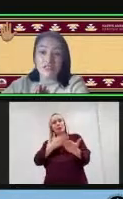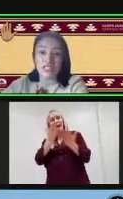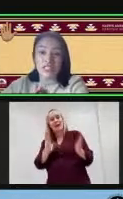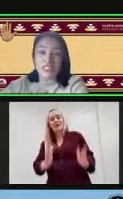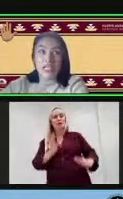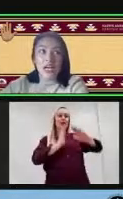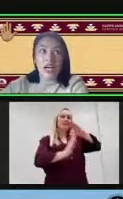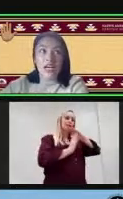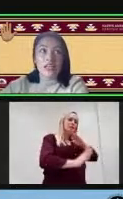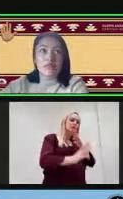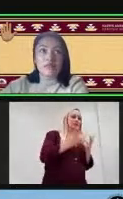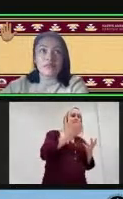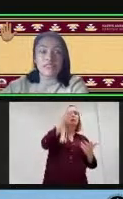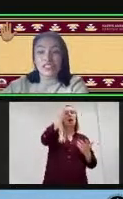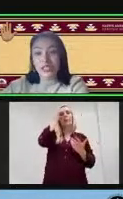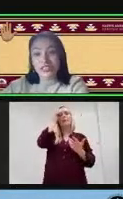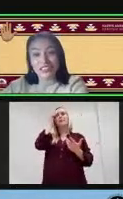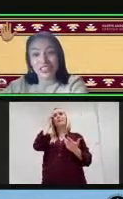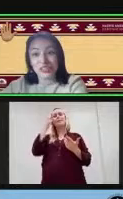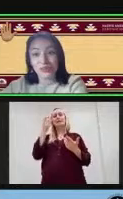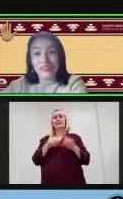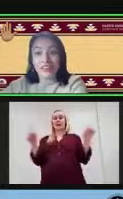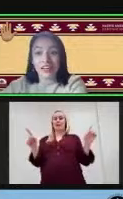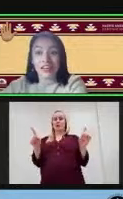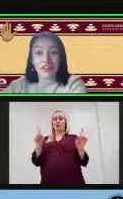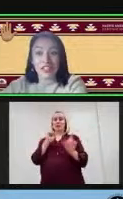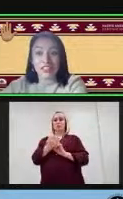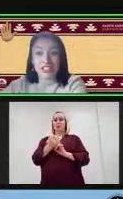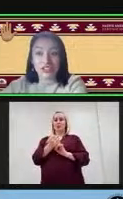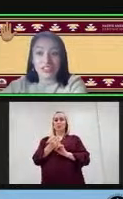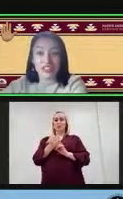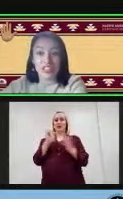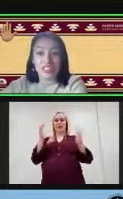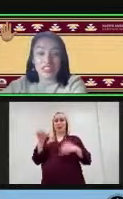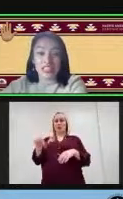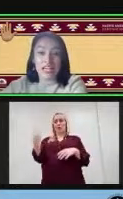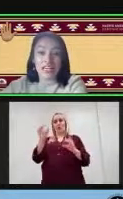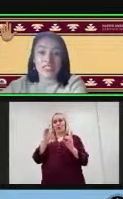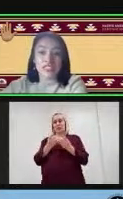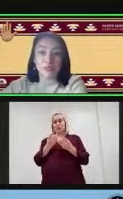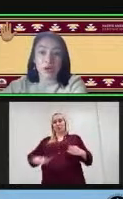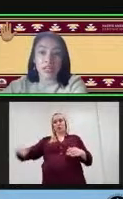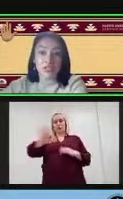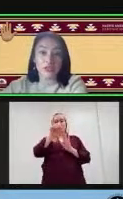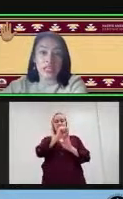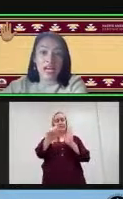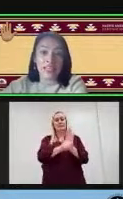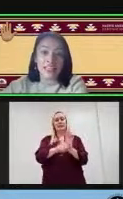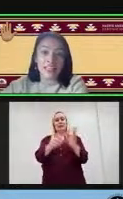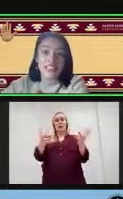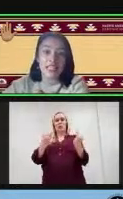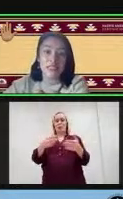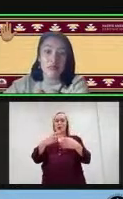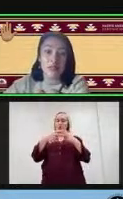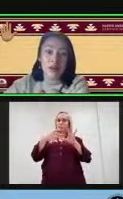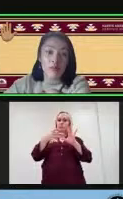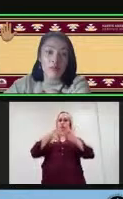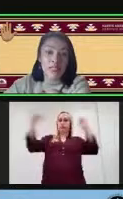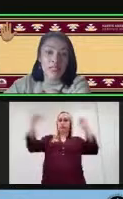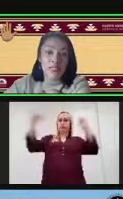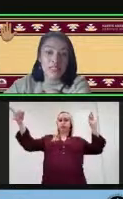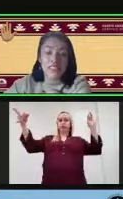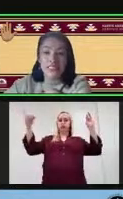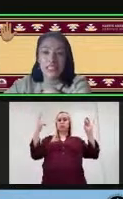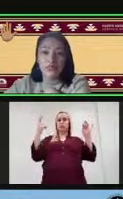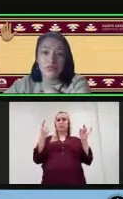a different situation contextually than other districts across the state, and just wanting to really highlight that, is that something that would